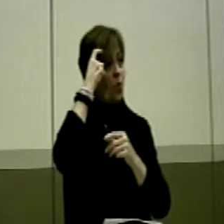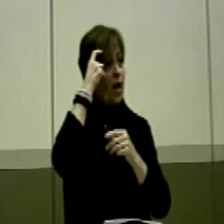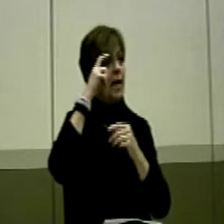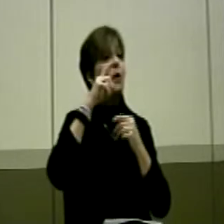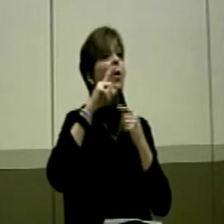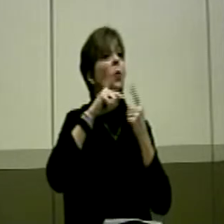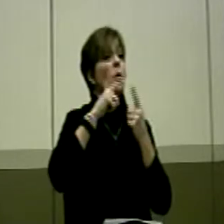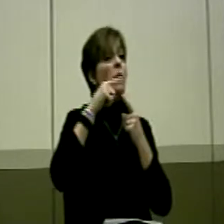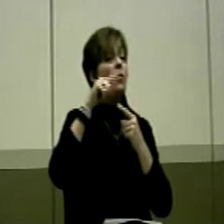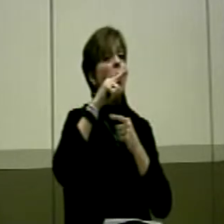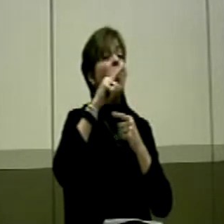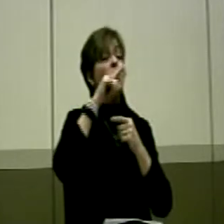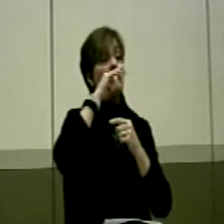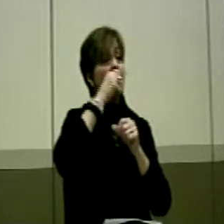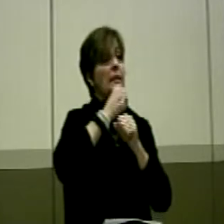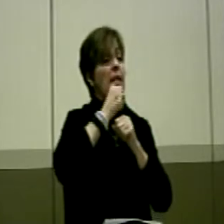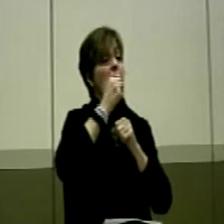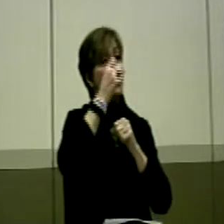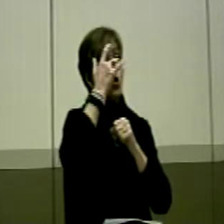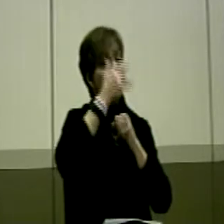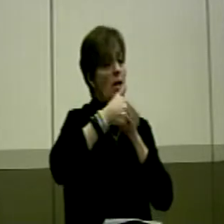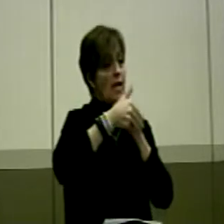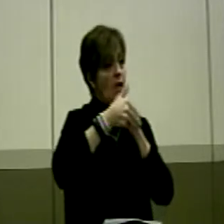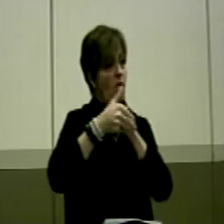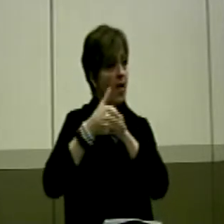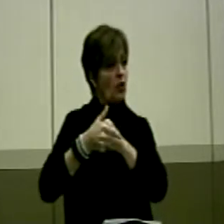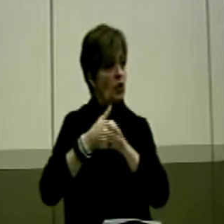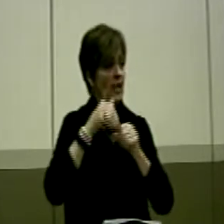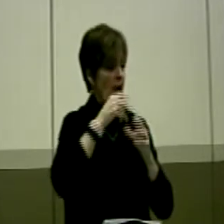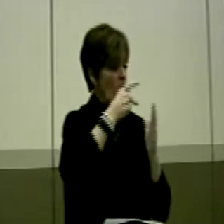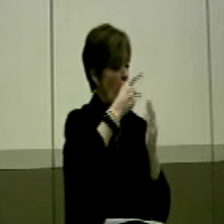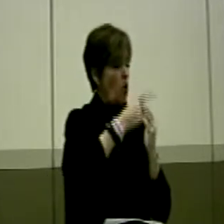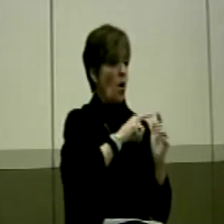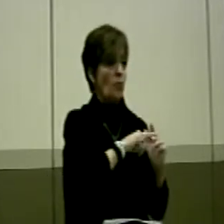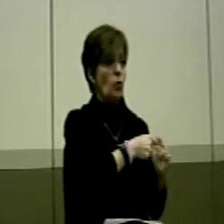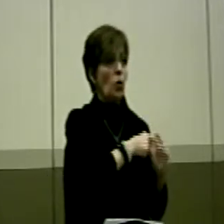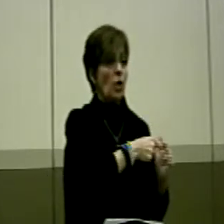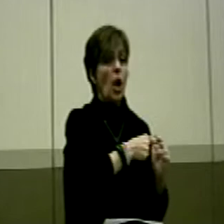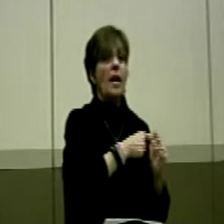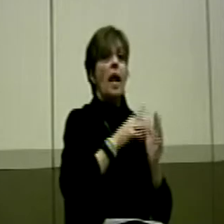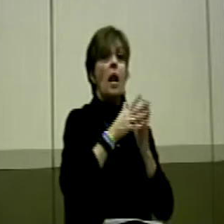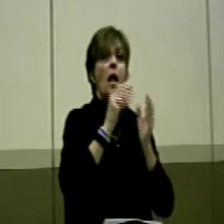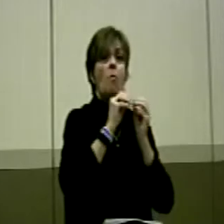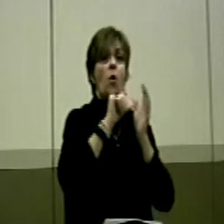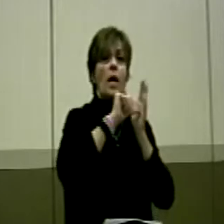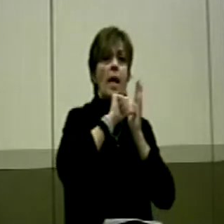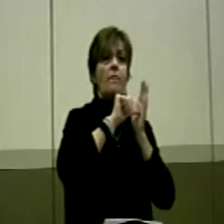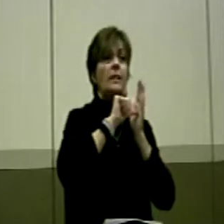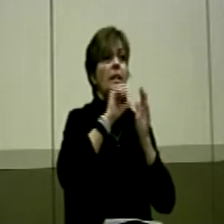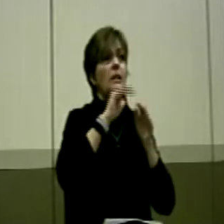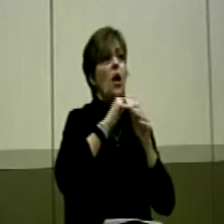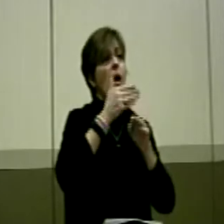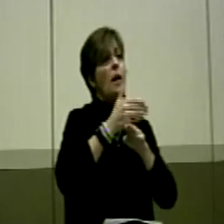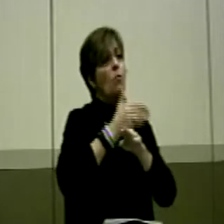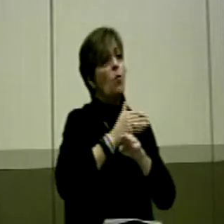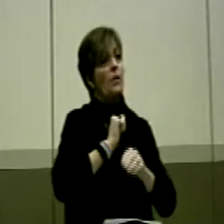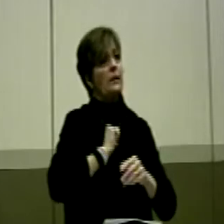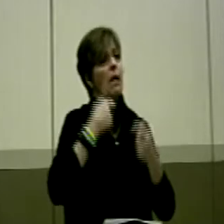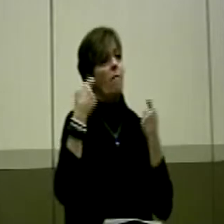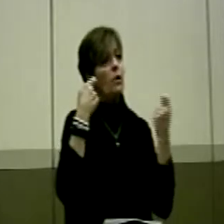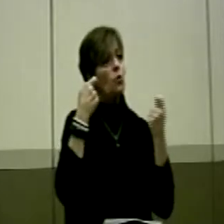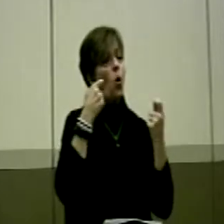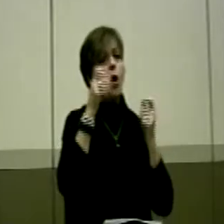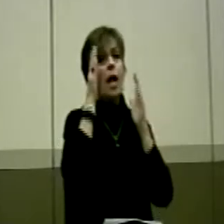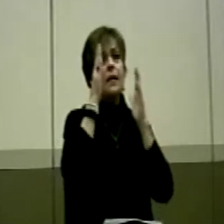on, and if there can be a lot more emphasis built on improving like the self-control and the attention skills and some of those higher